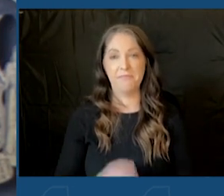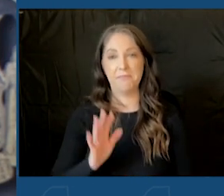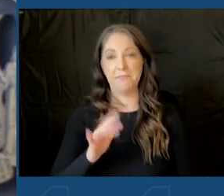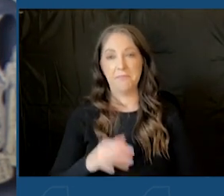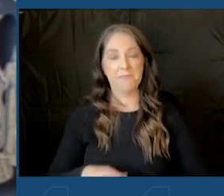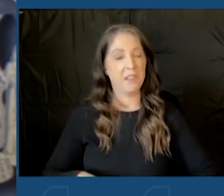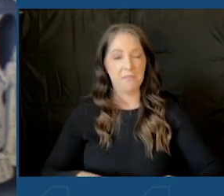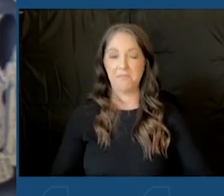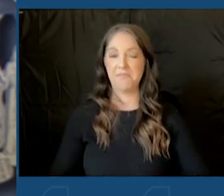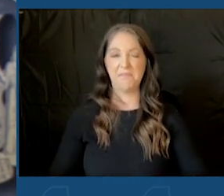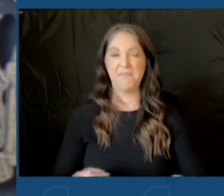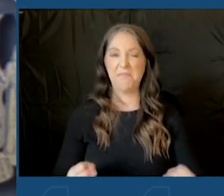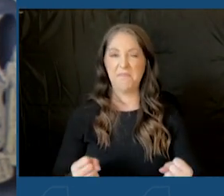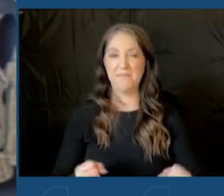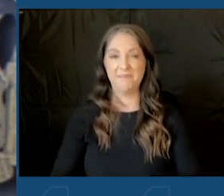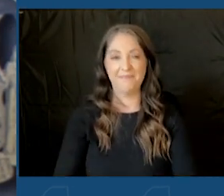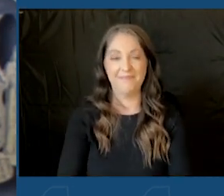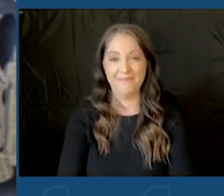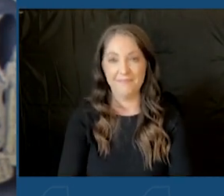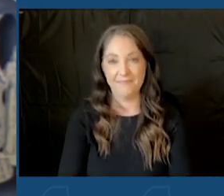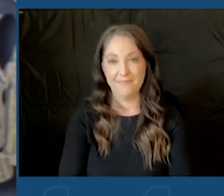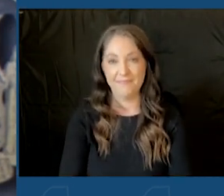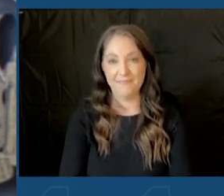right? This-